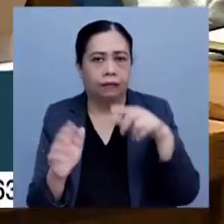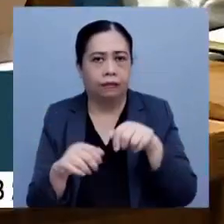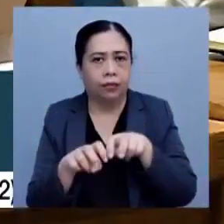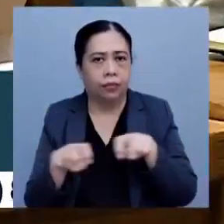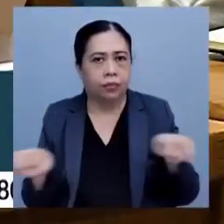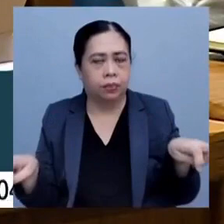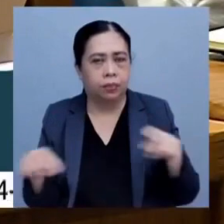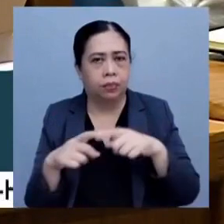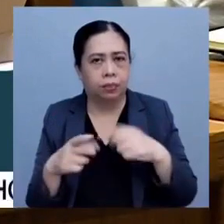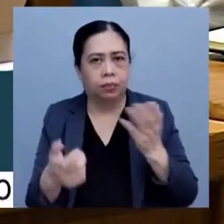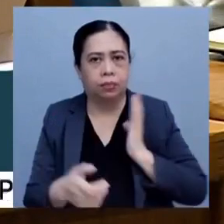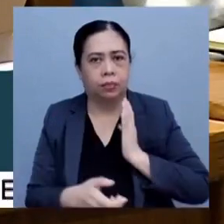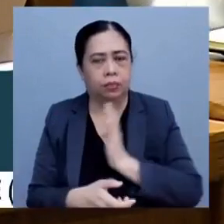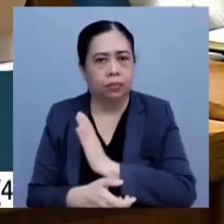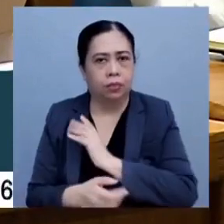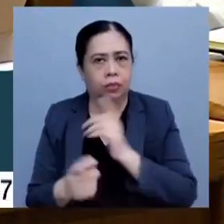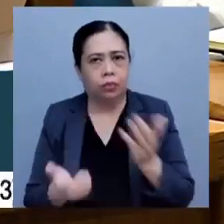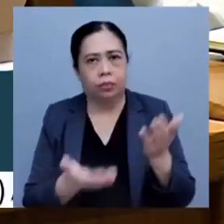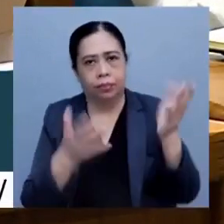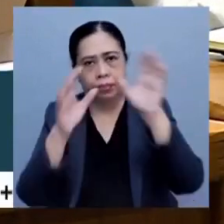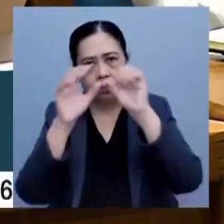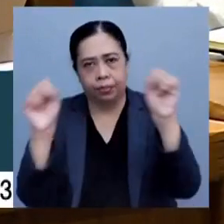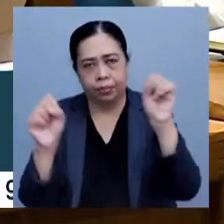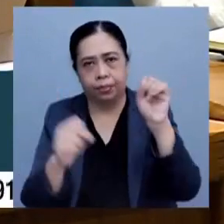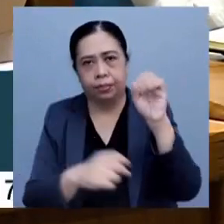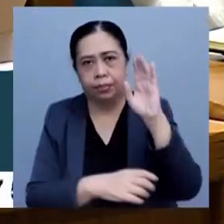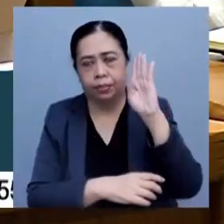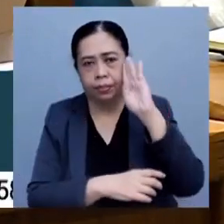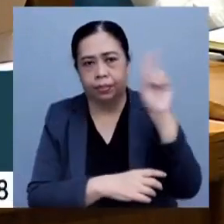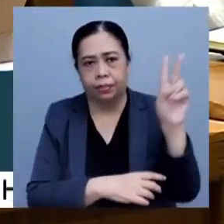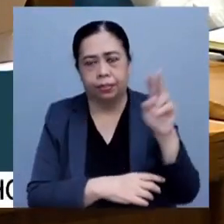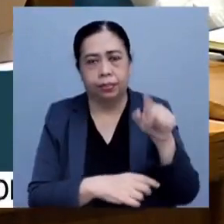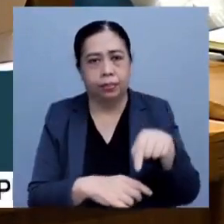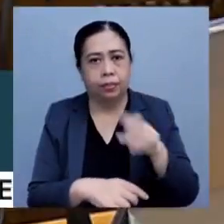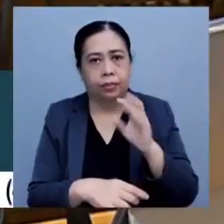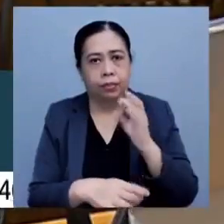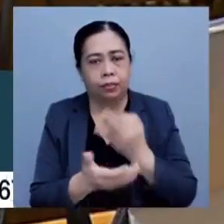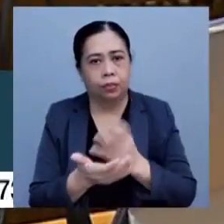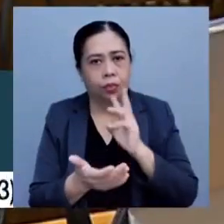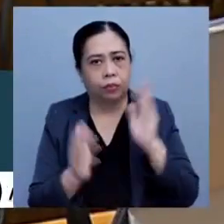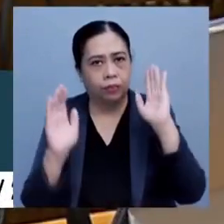Corporation to President Marcos. Diokno said the fund will first focus on